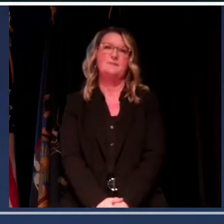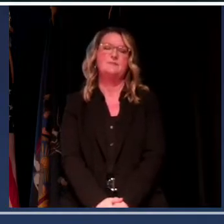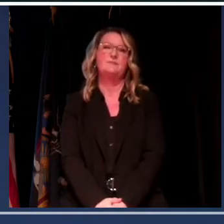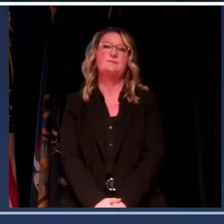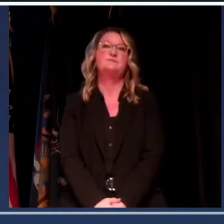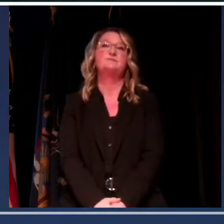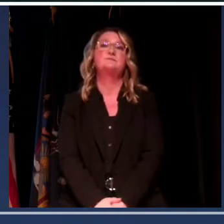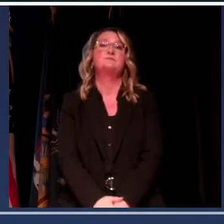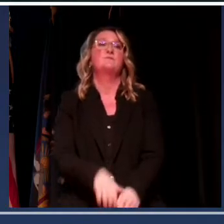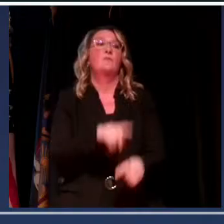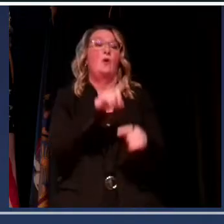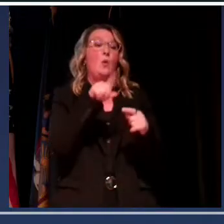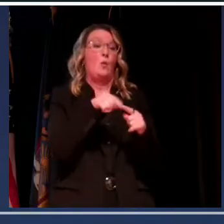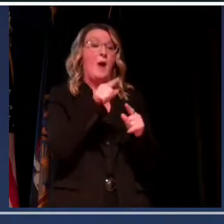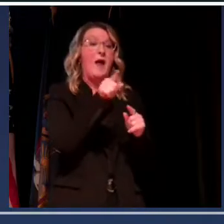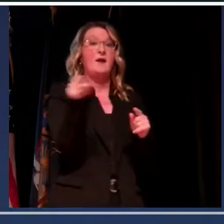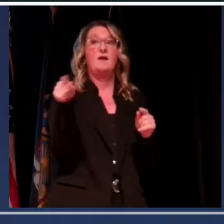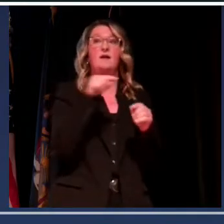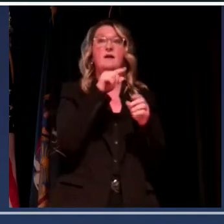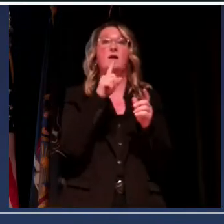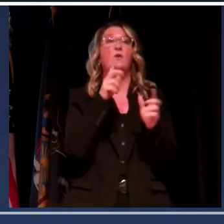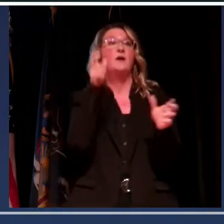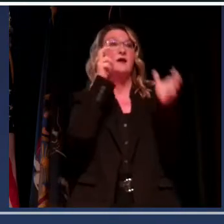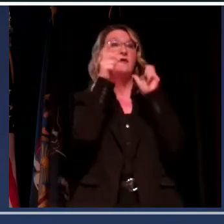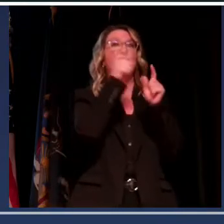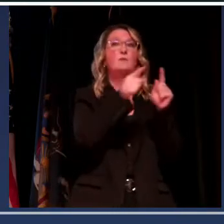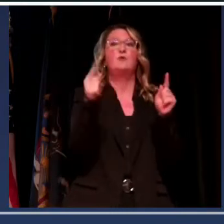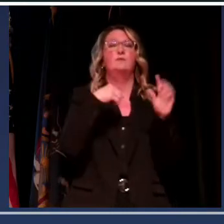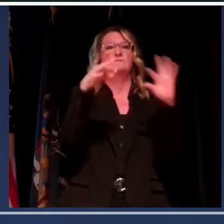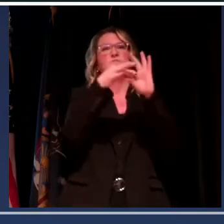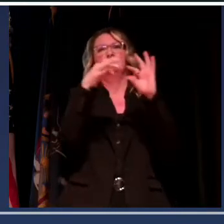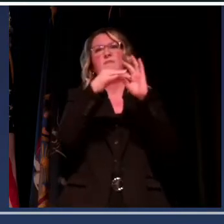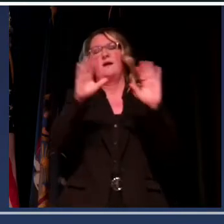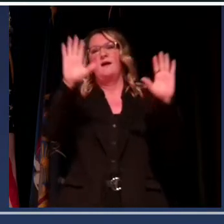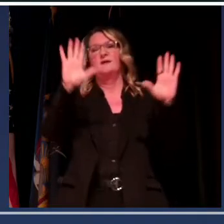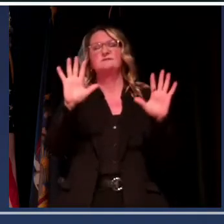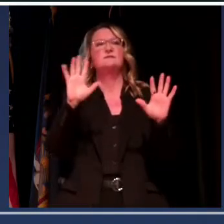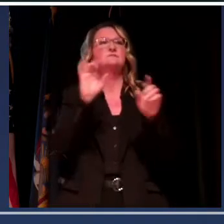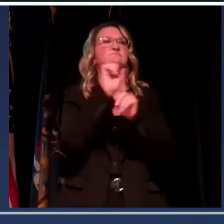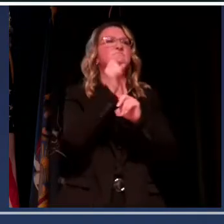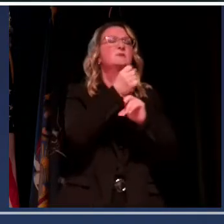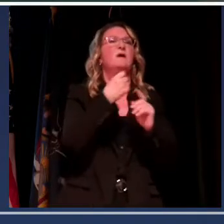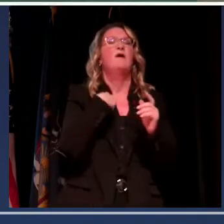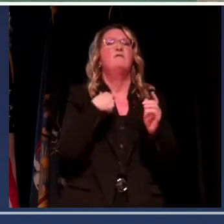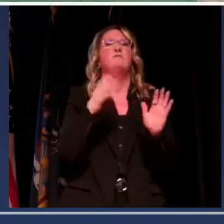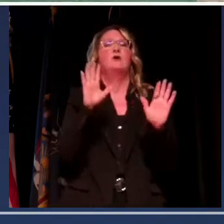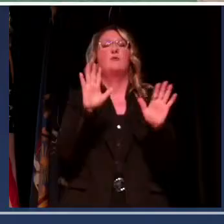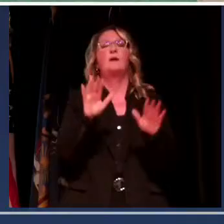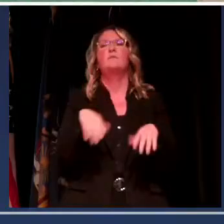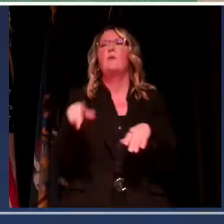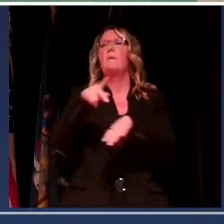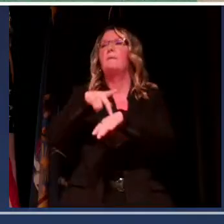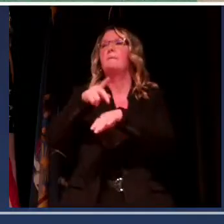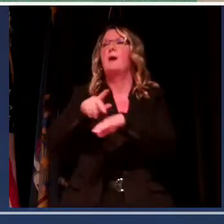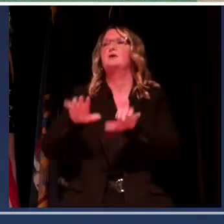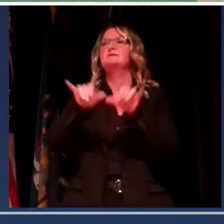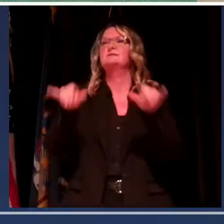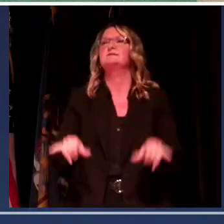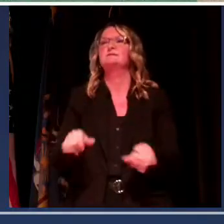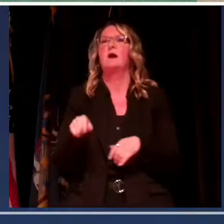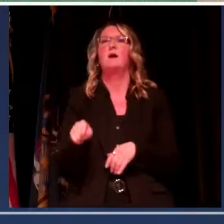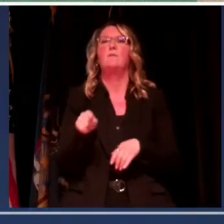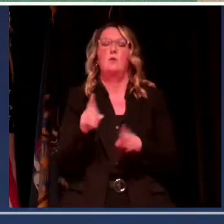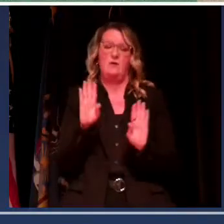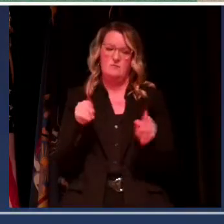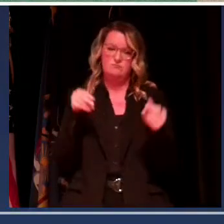When we hear from our constituents, they often comment on the excellent condition of our incredible Erie County park system. We've